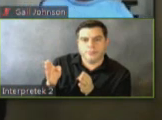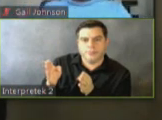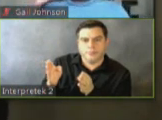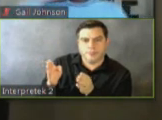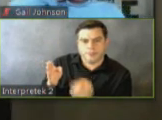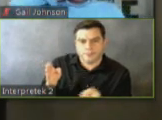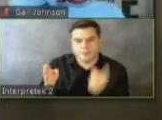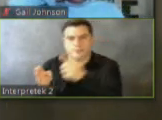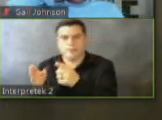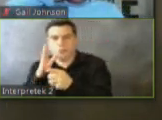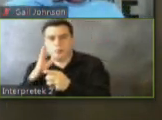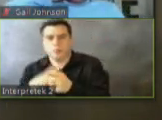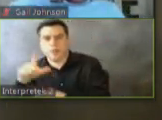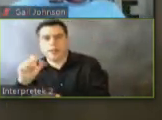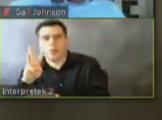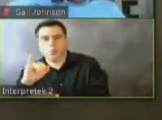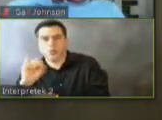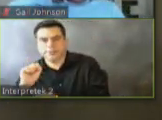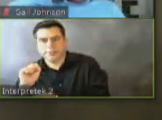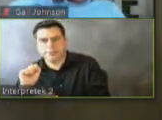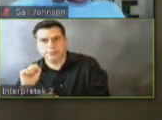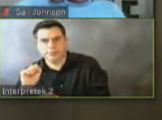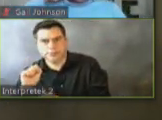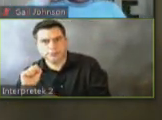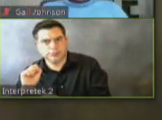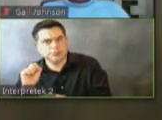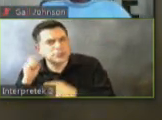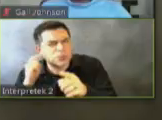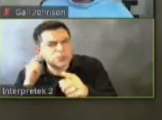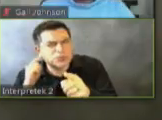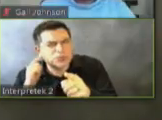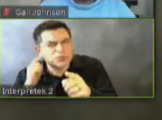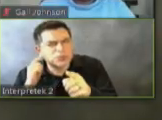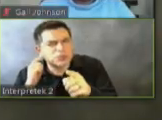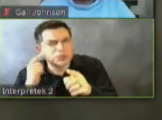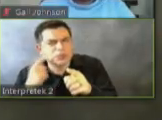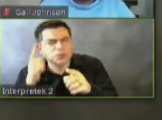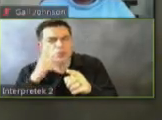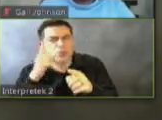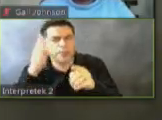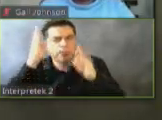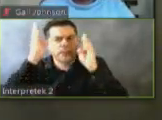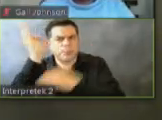heard one of the presenters say supporting the community land trust,